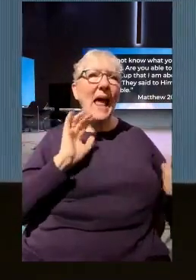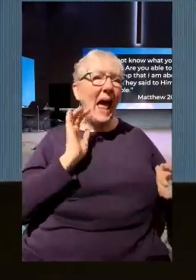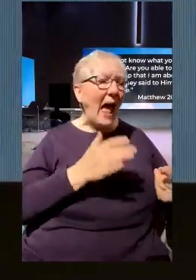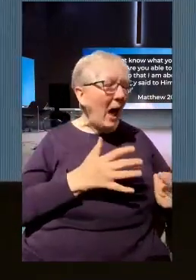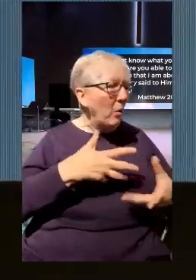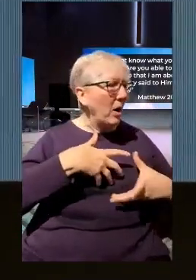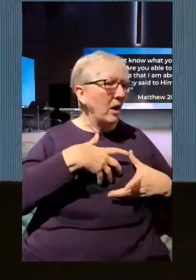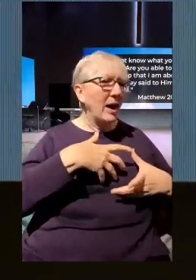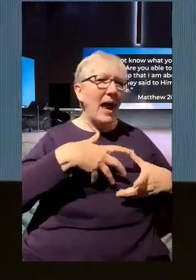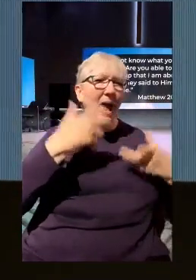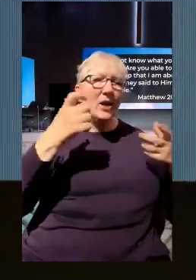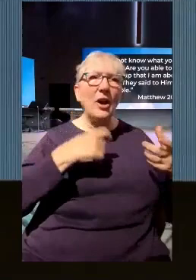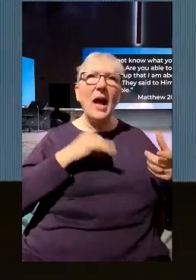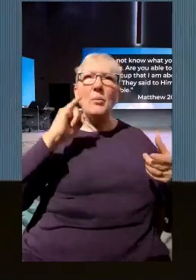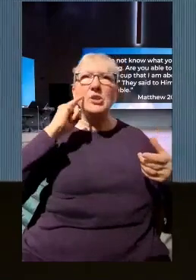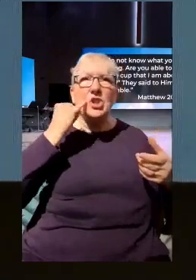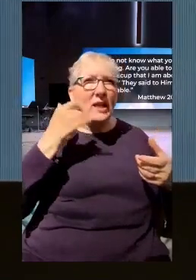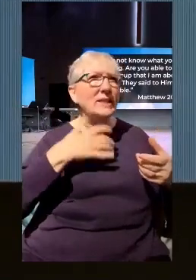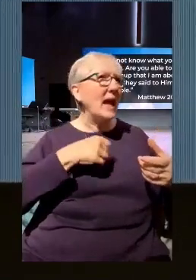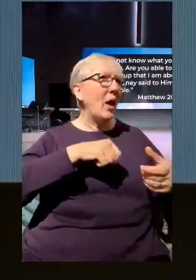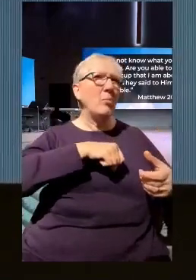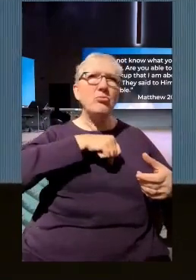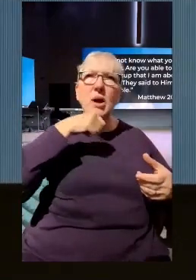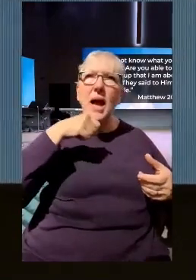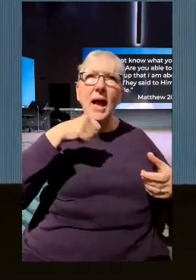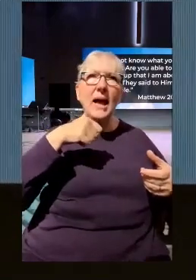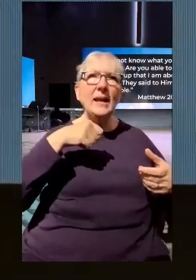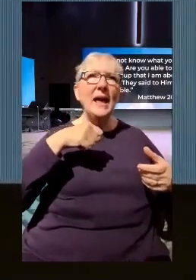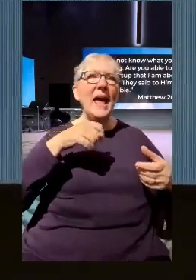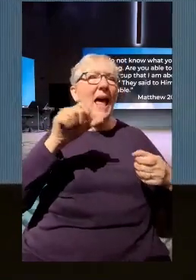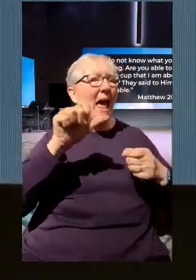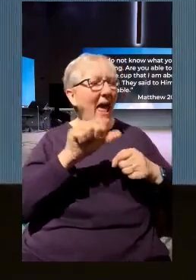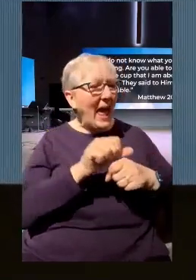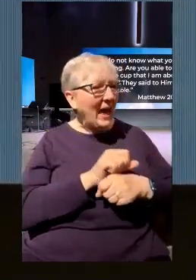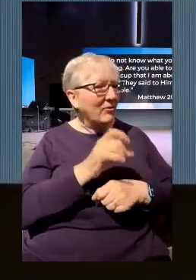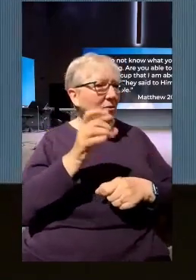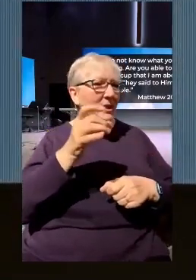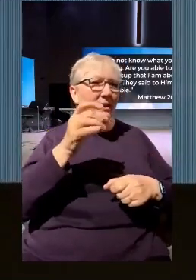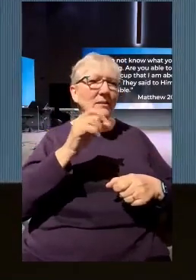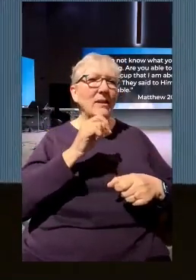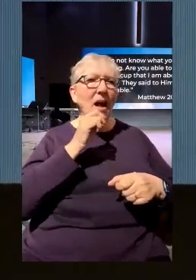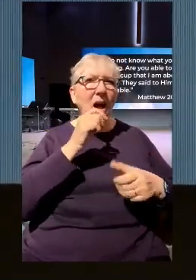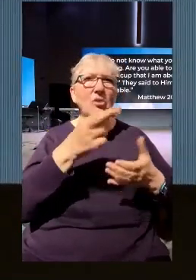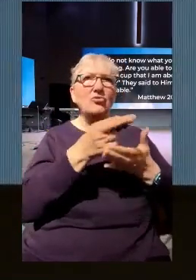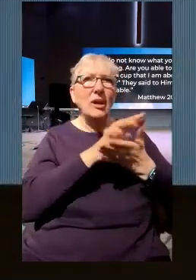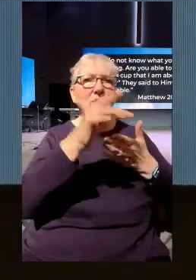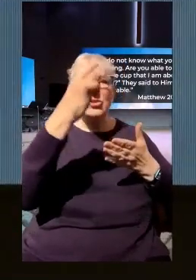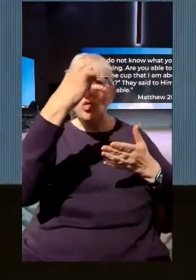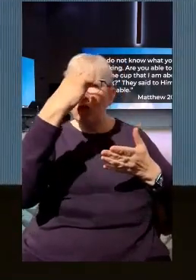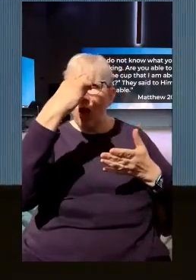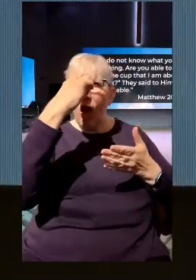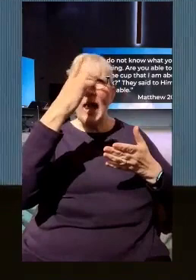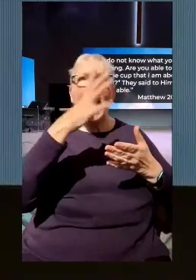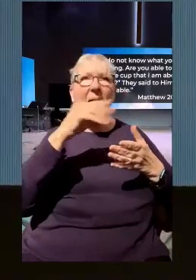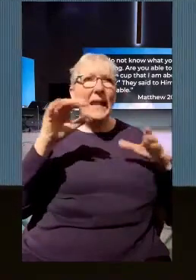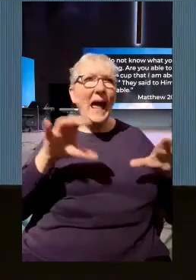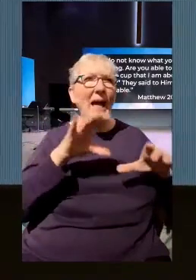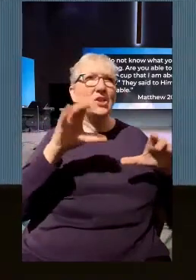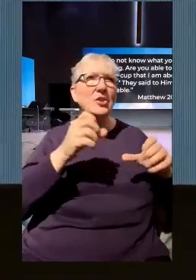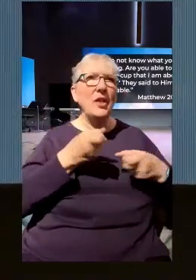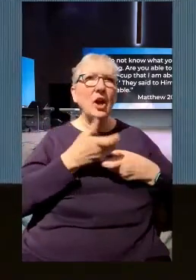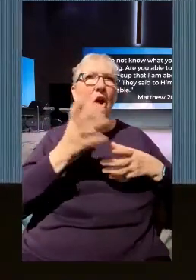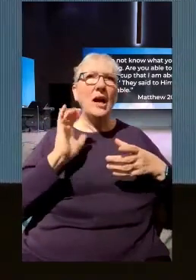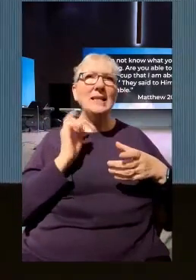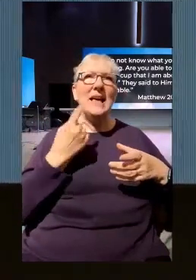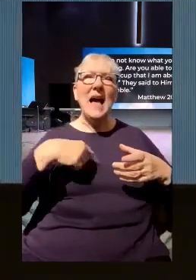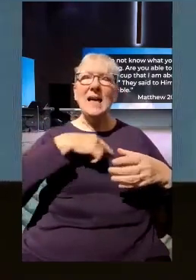every rebellious thought, ambition, and action that has driven a wedge between us and him. And